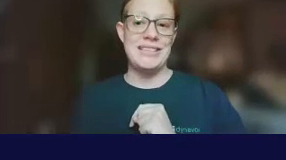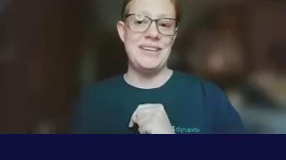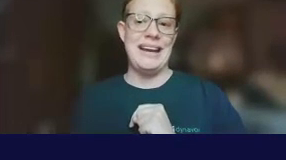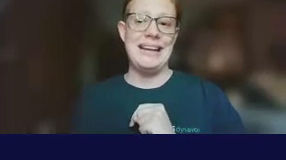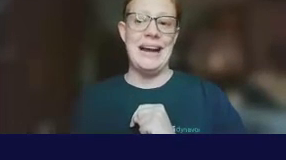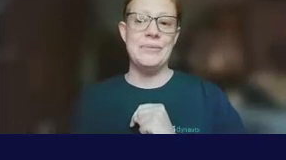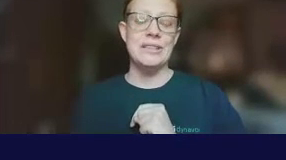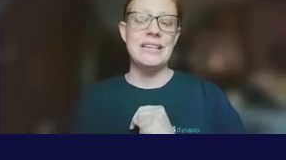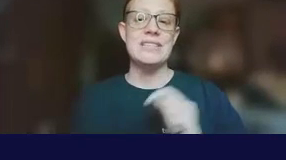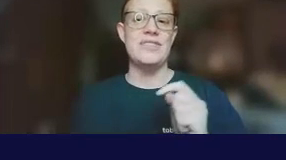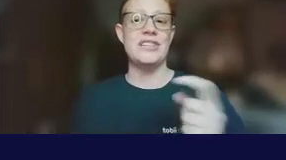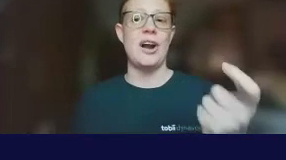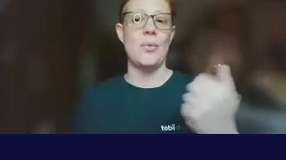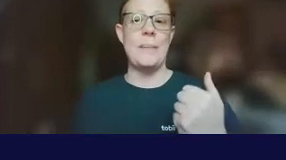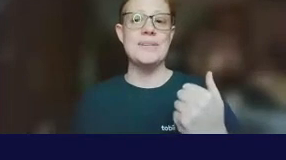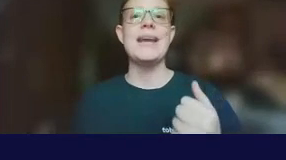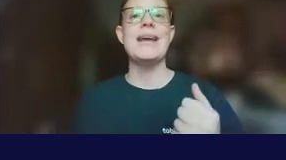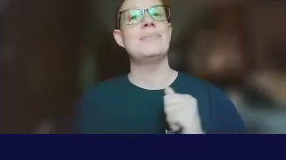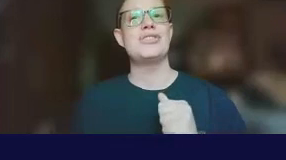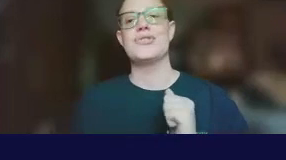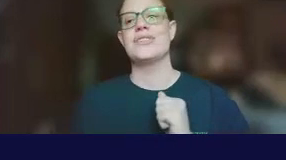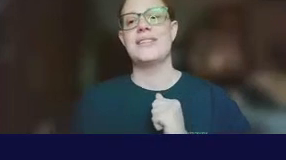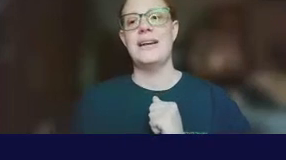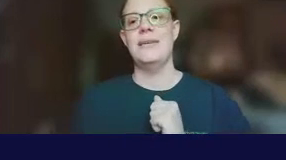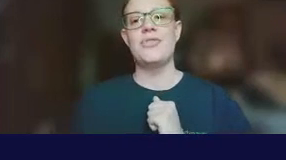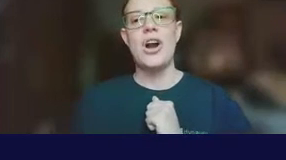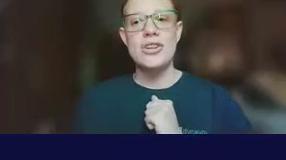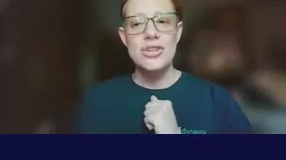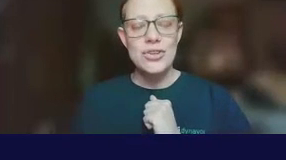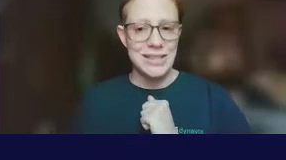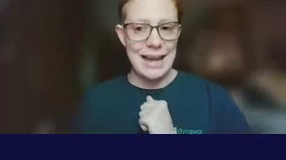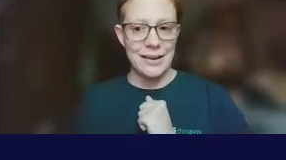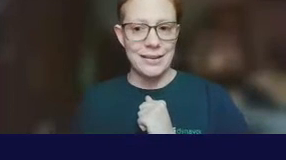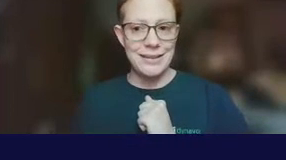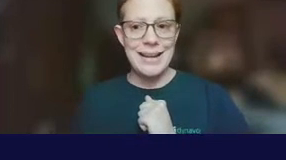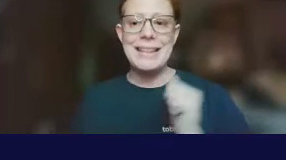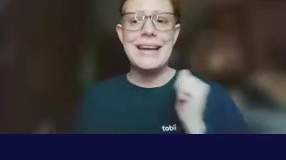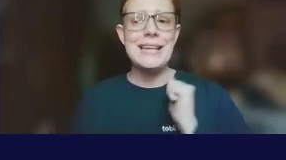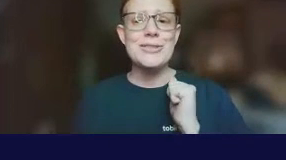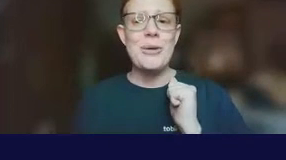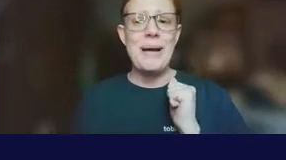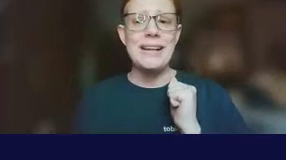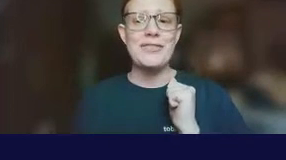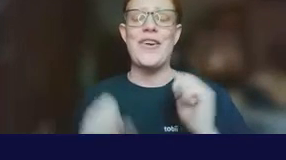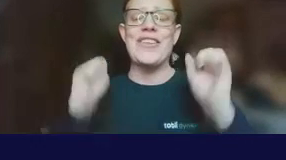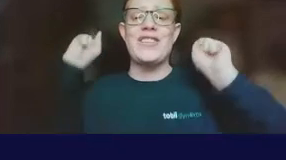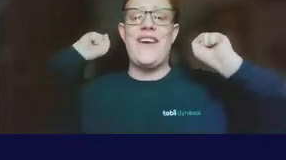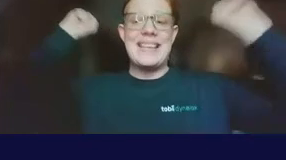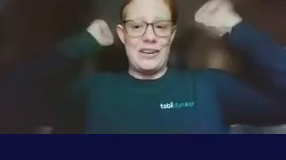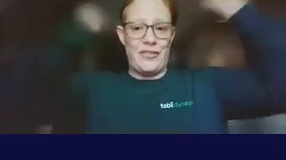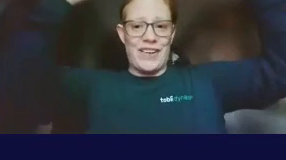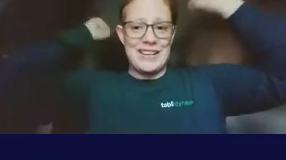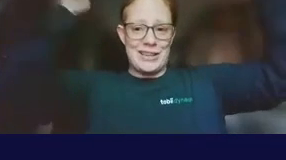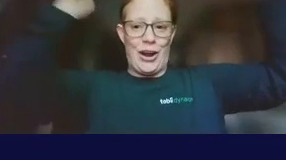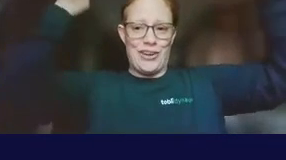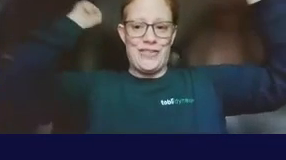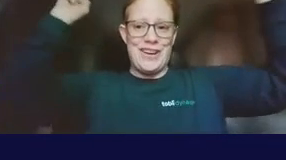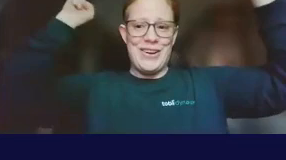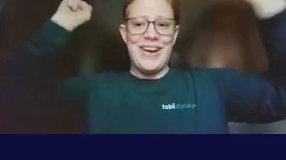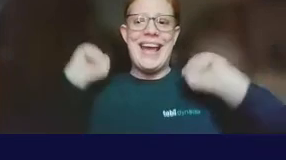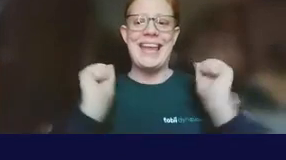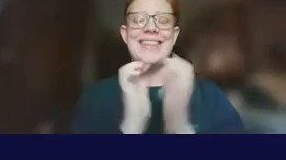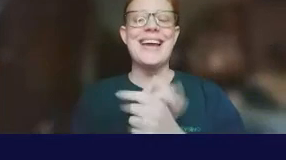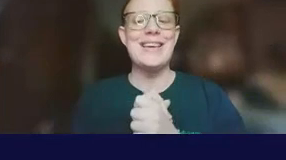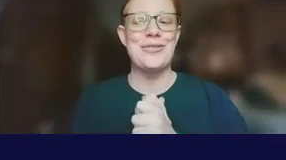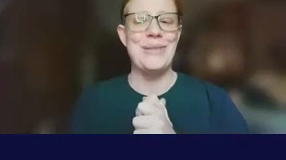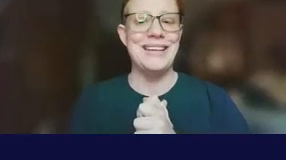know about the CVI guide release, visit our website and be sure to sign up for our newsletter. Thank you so much for this Fast and Furious overview